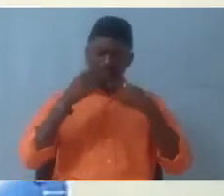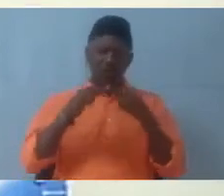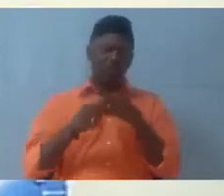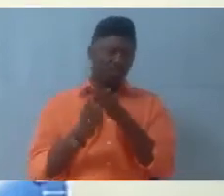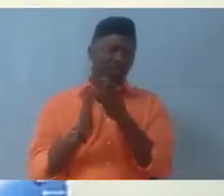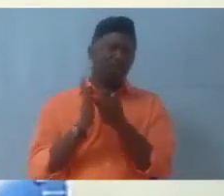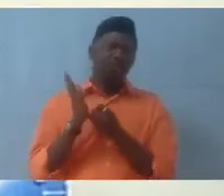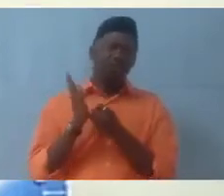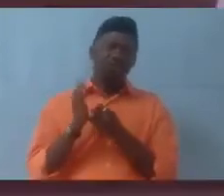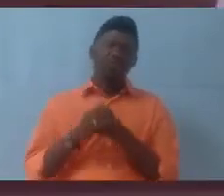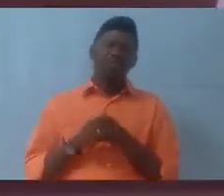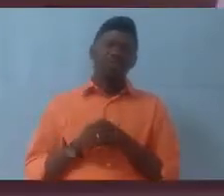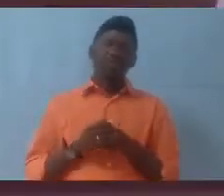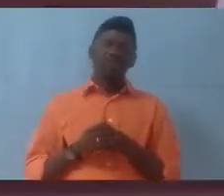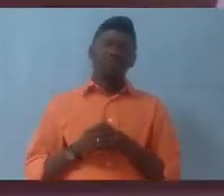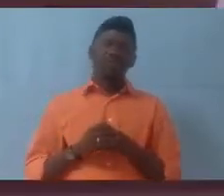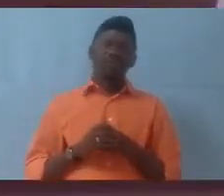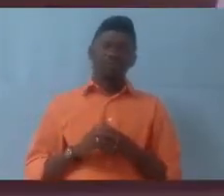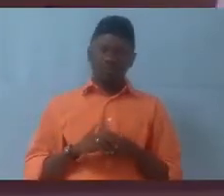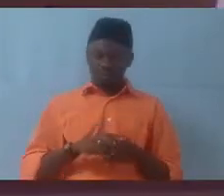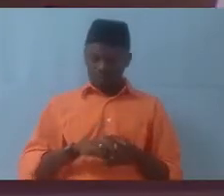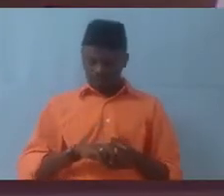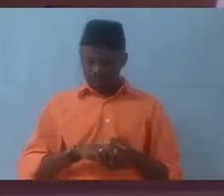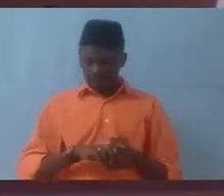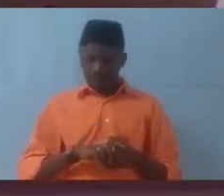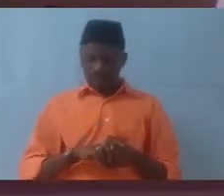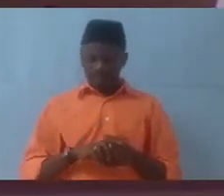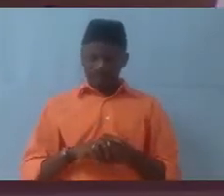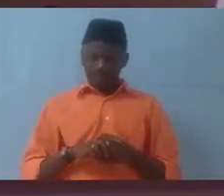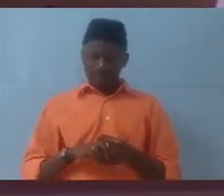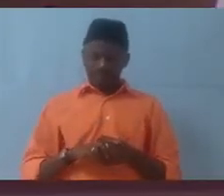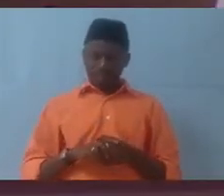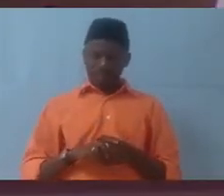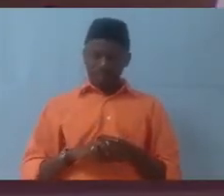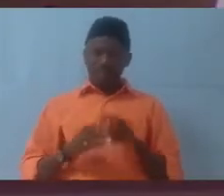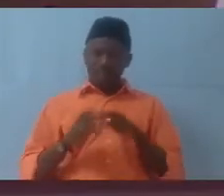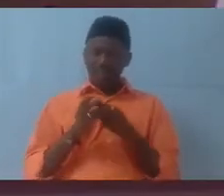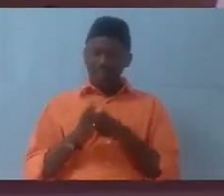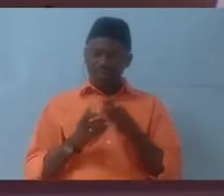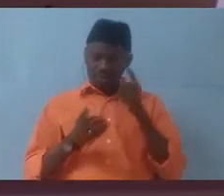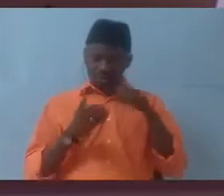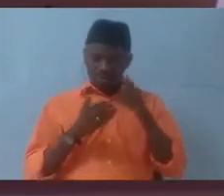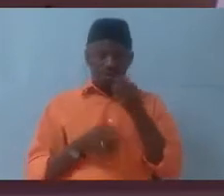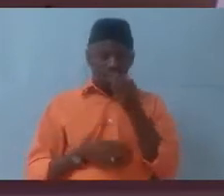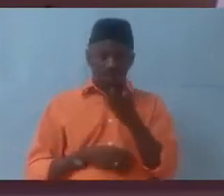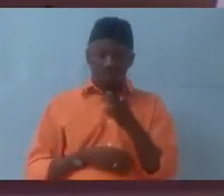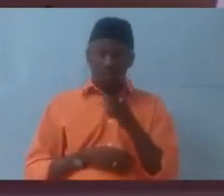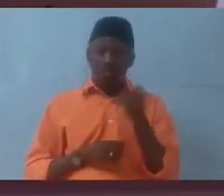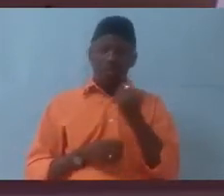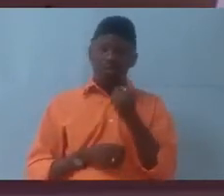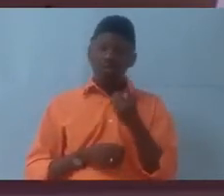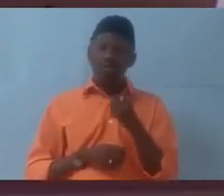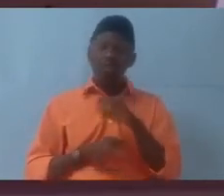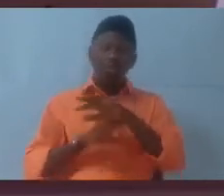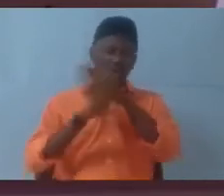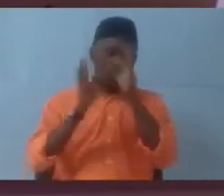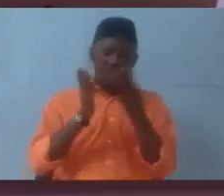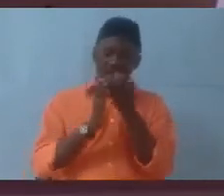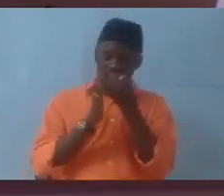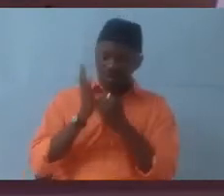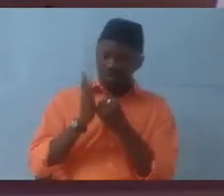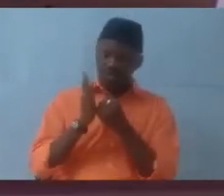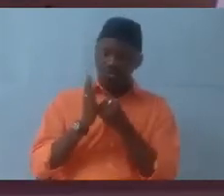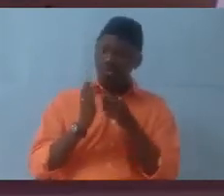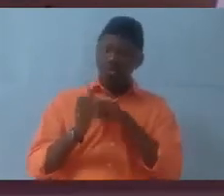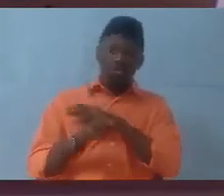jax So Mr. Gomez, would it be correct to say that because these issues could not be arrested? Man mën nañu wax ne Mr.